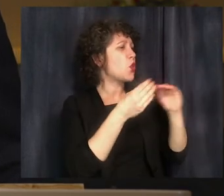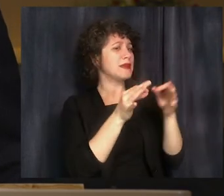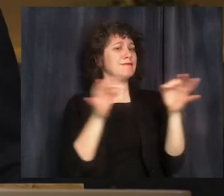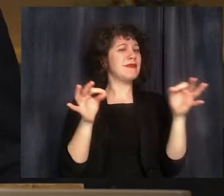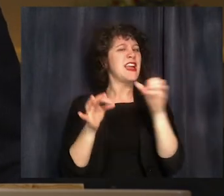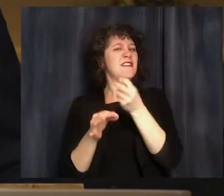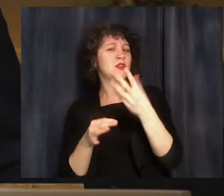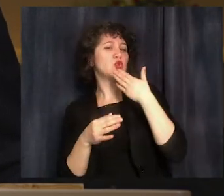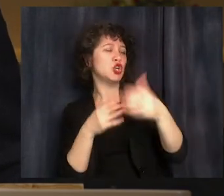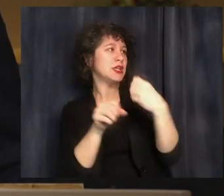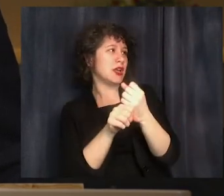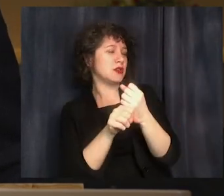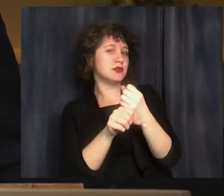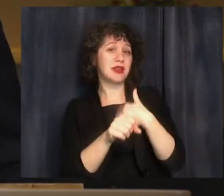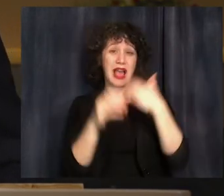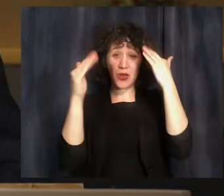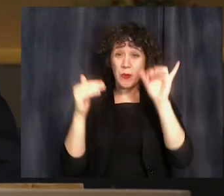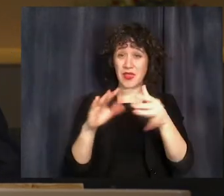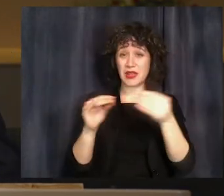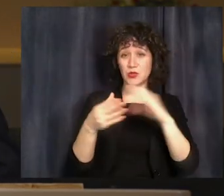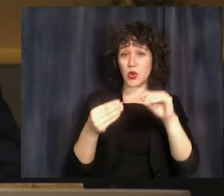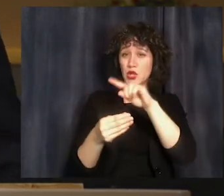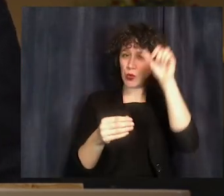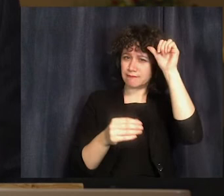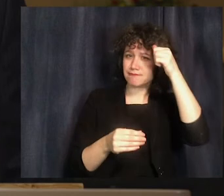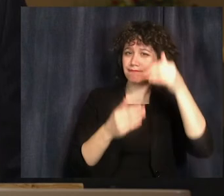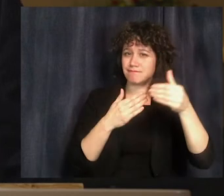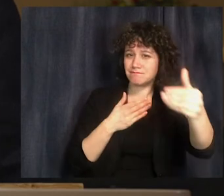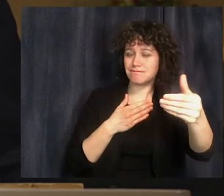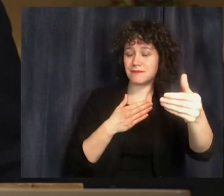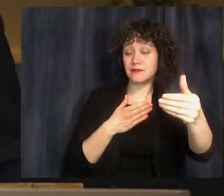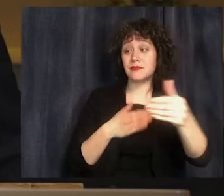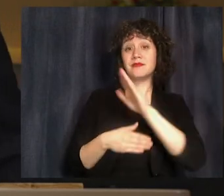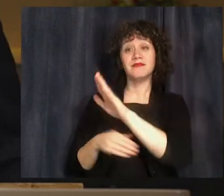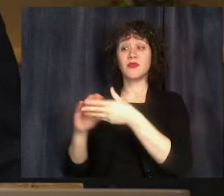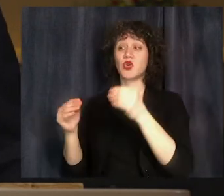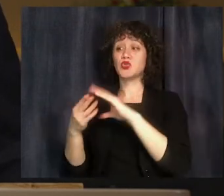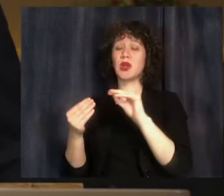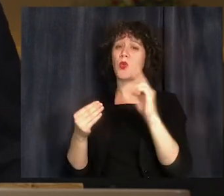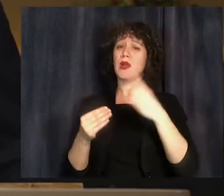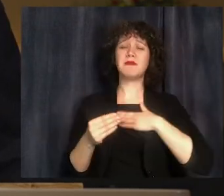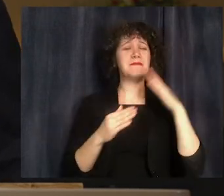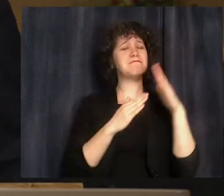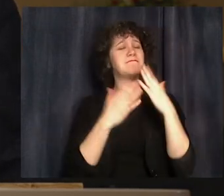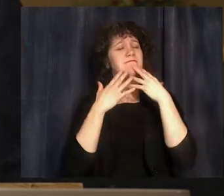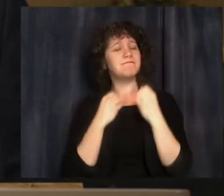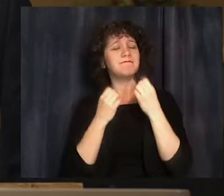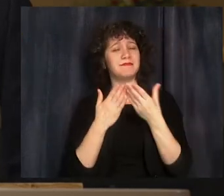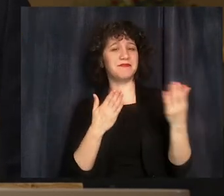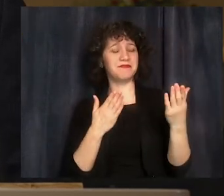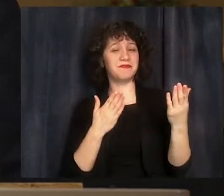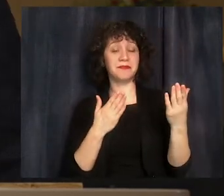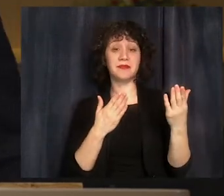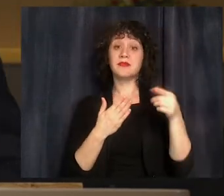hope this is something you can carry with you for a long time. Betty's story is one of my most valuable possessions. And because